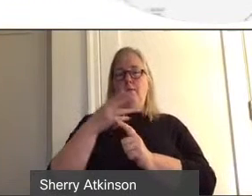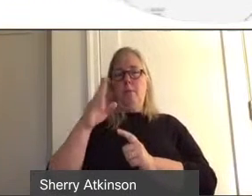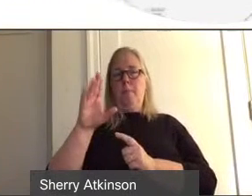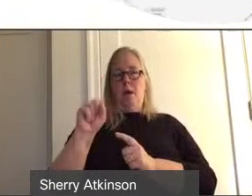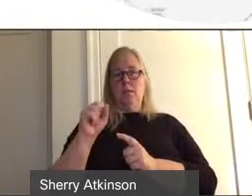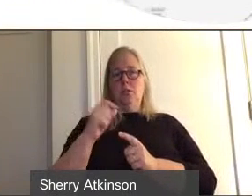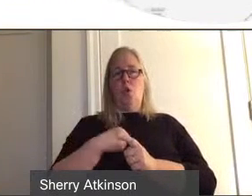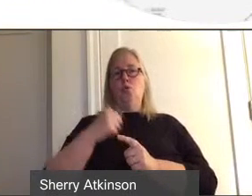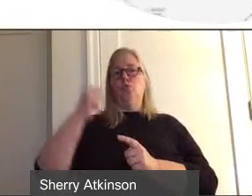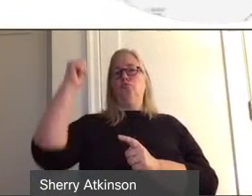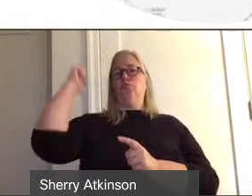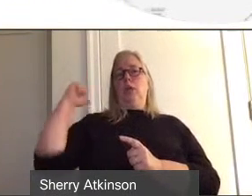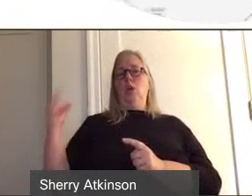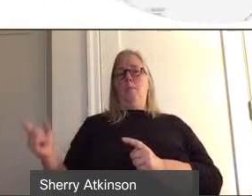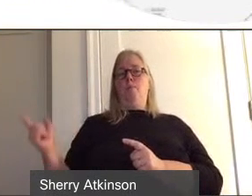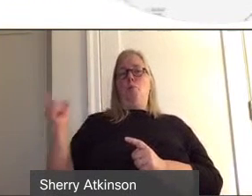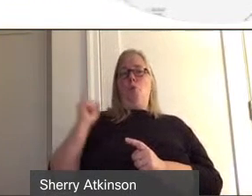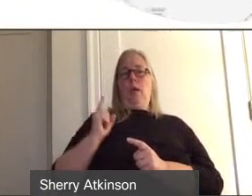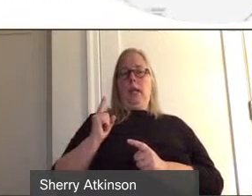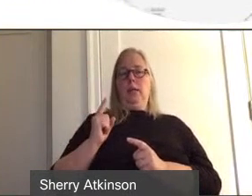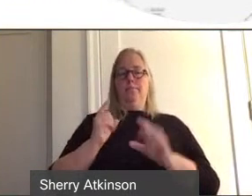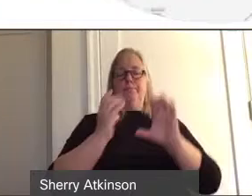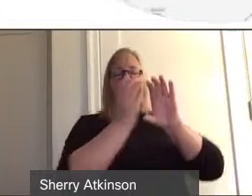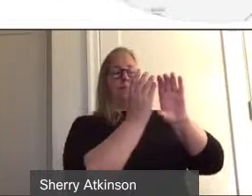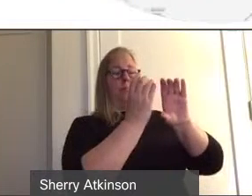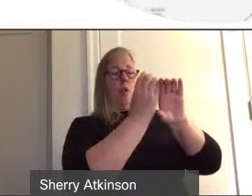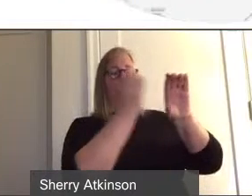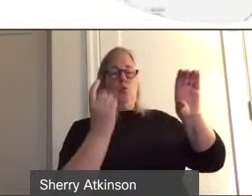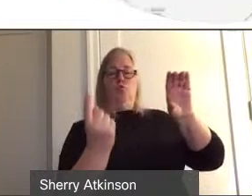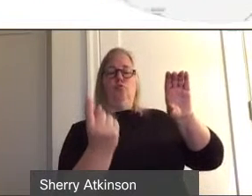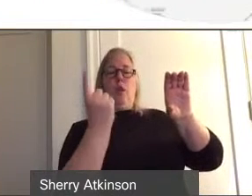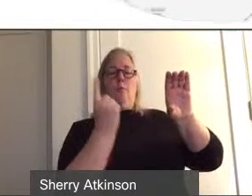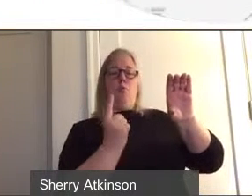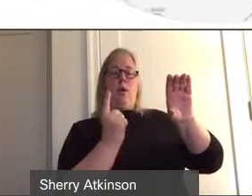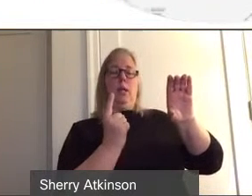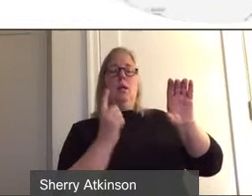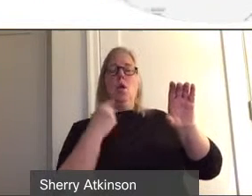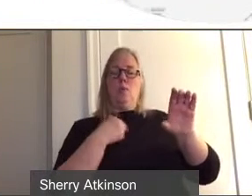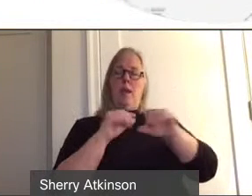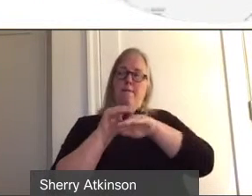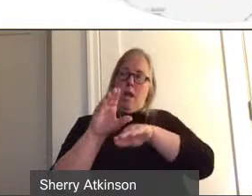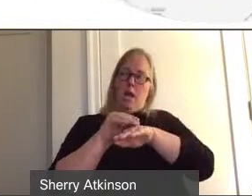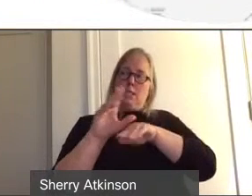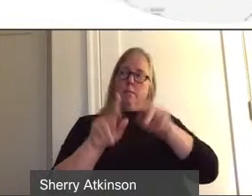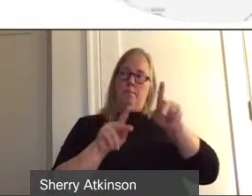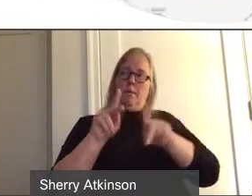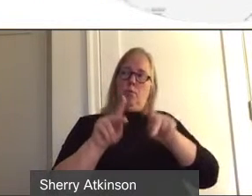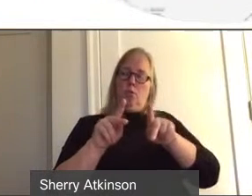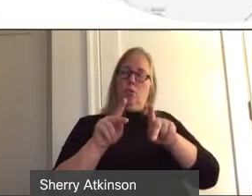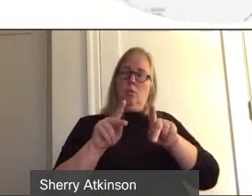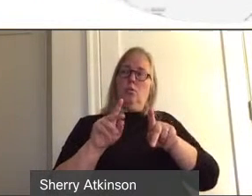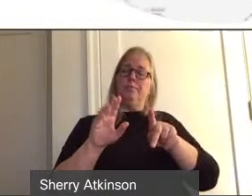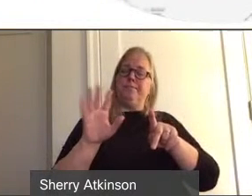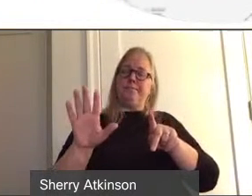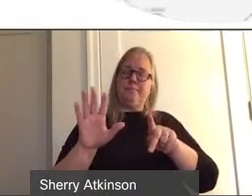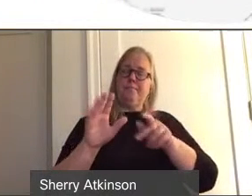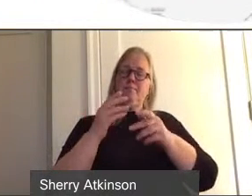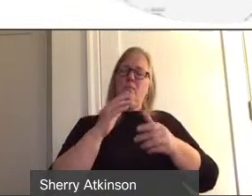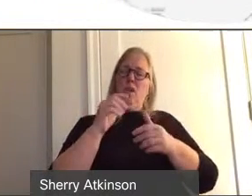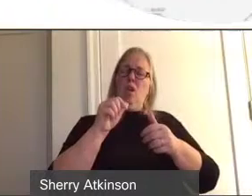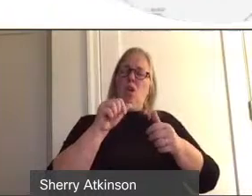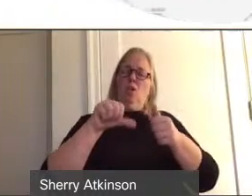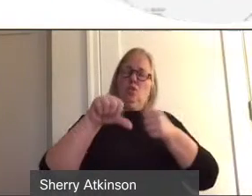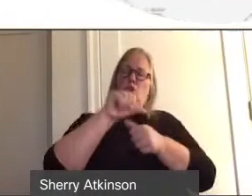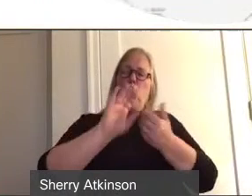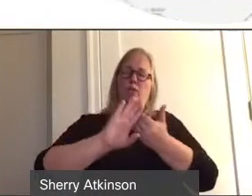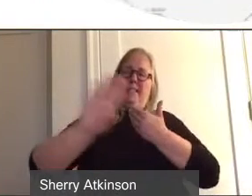we have been have signs to remind people about social distancing on the vehicles, requiring masks, and then trying to